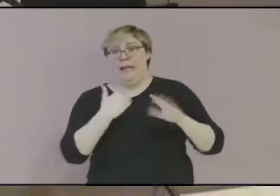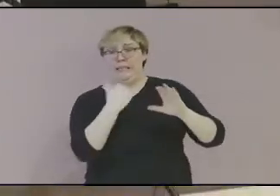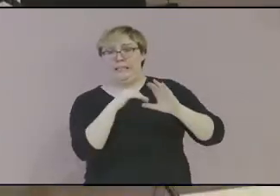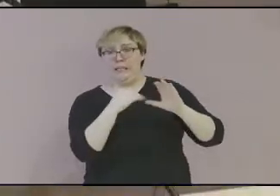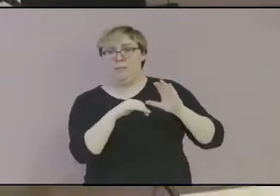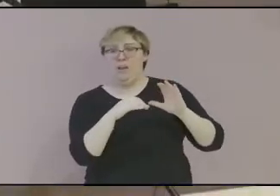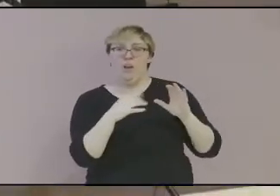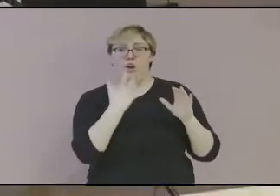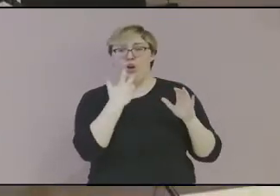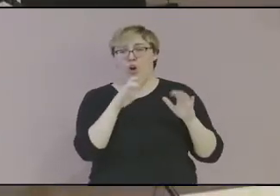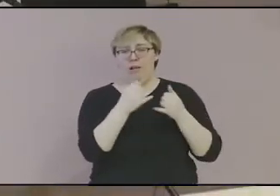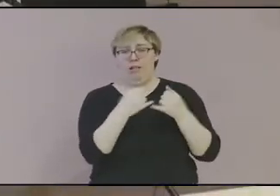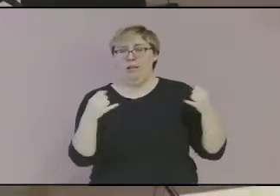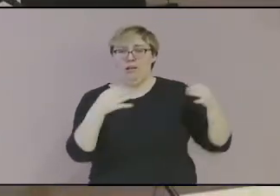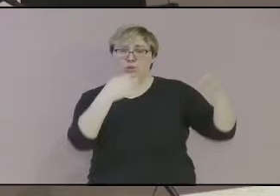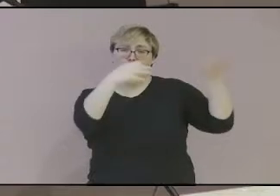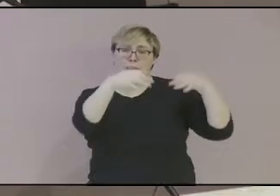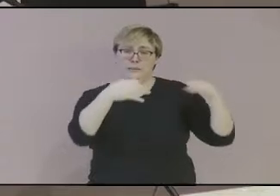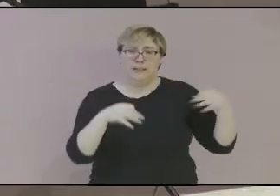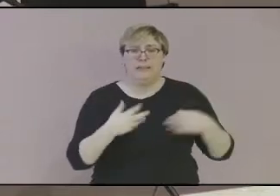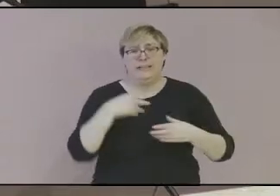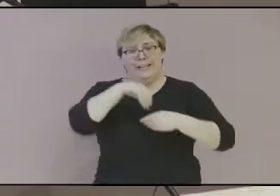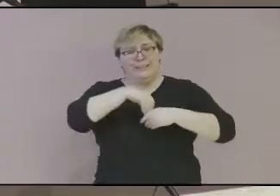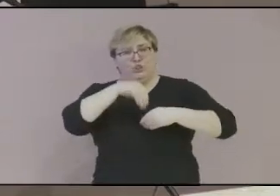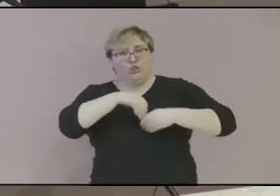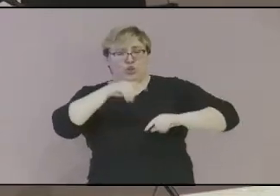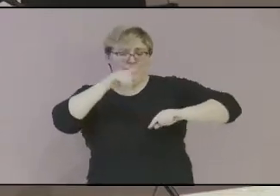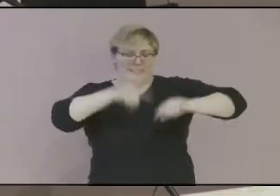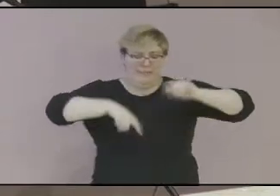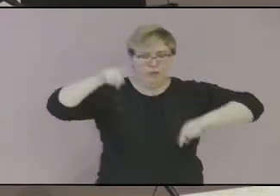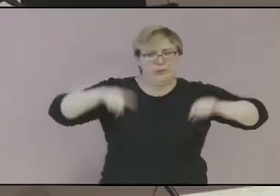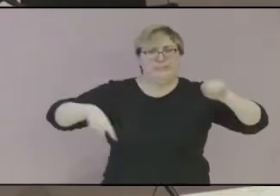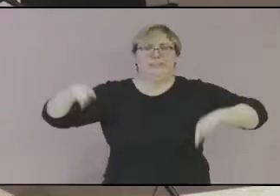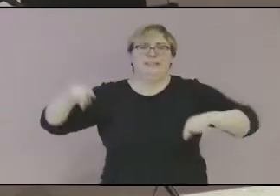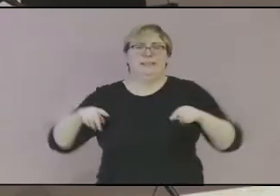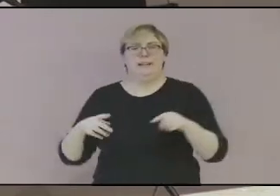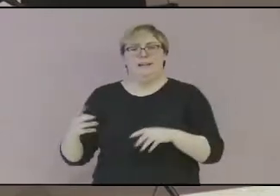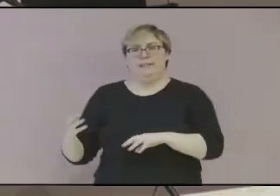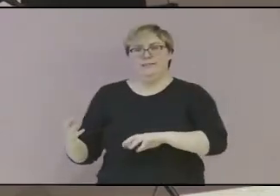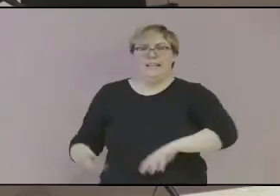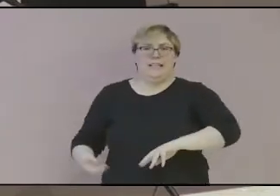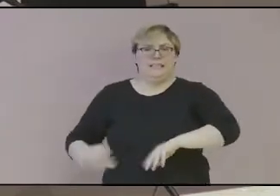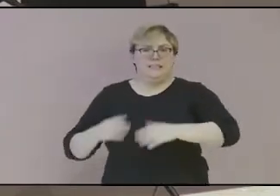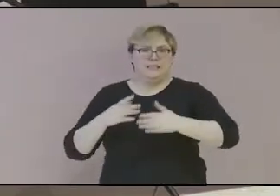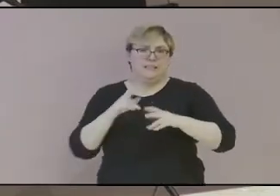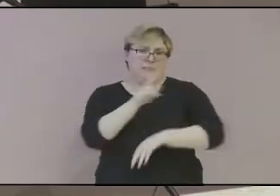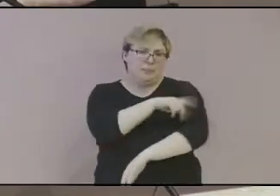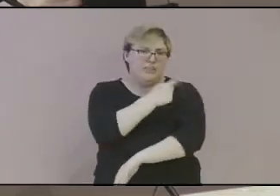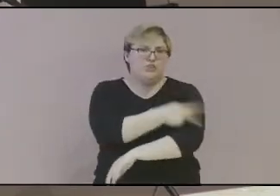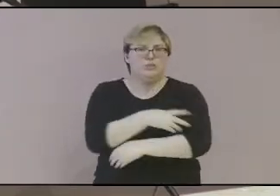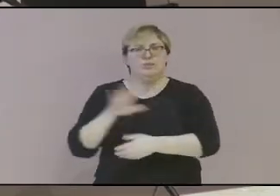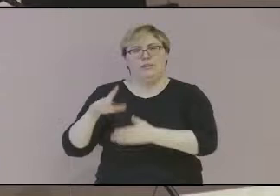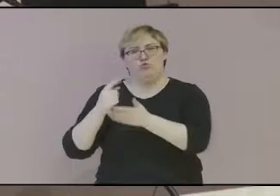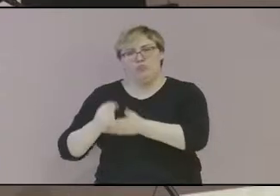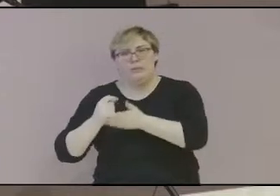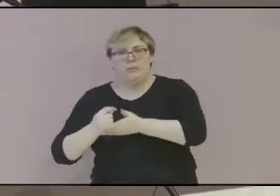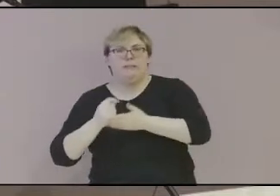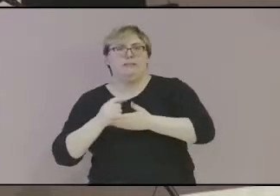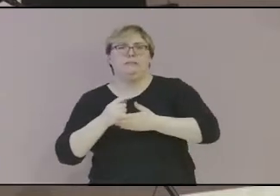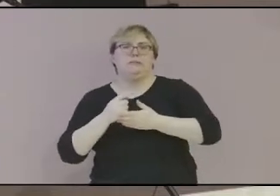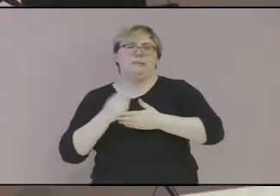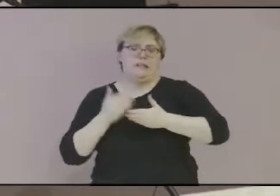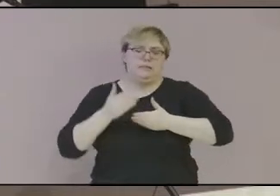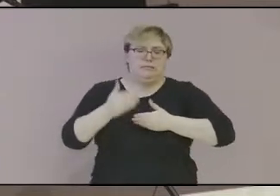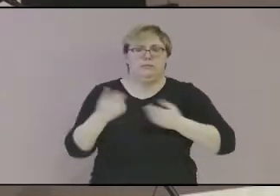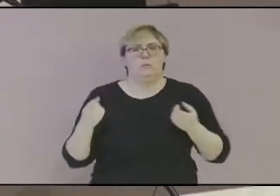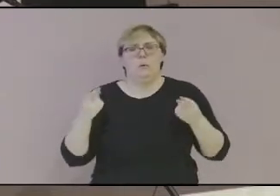the internal diversity of dialysis patients, treatments, and outcomes. In response, the